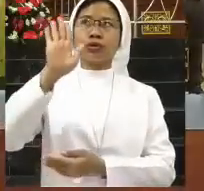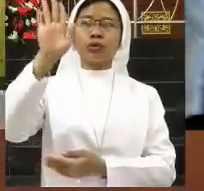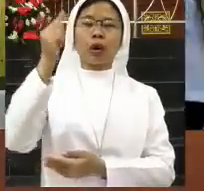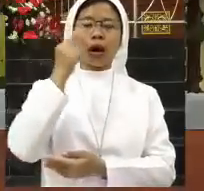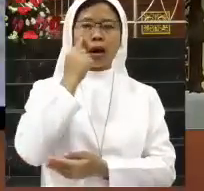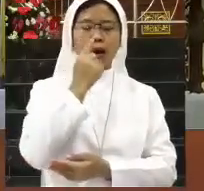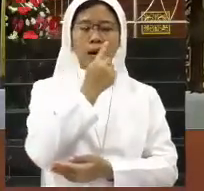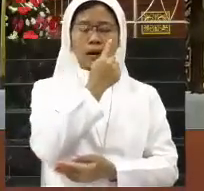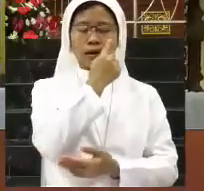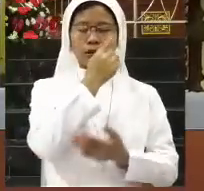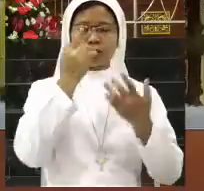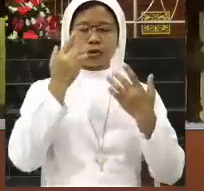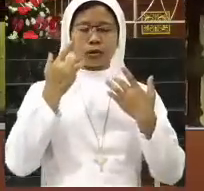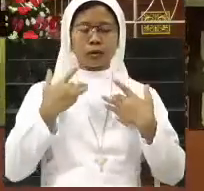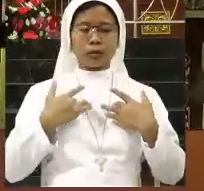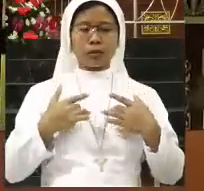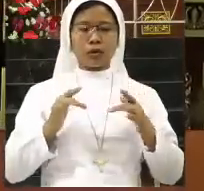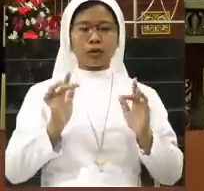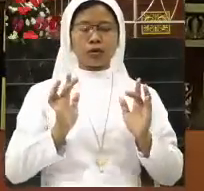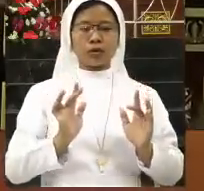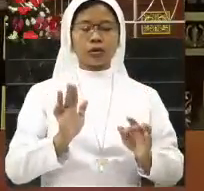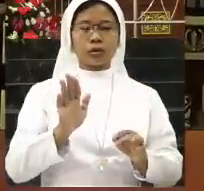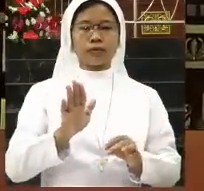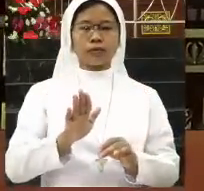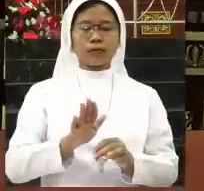ilius tuos